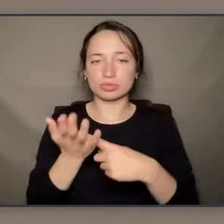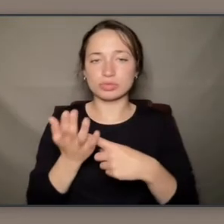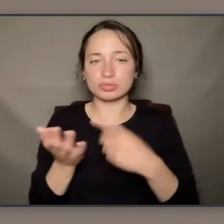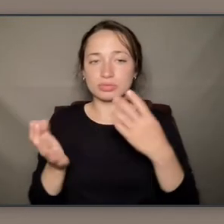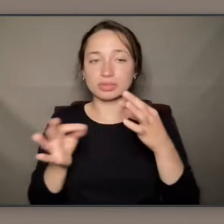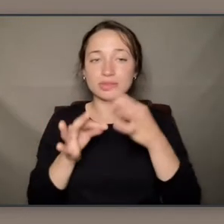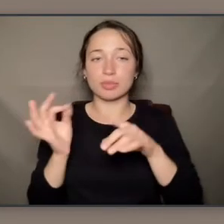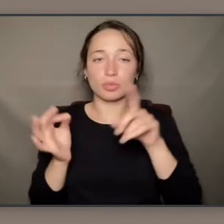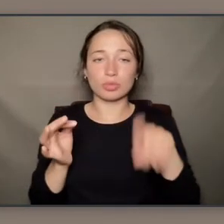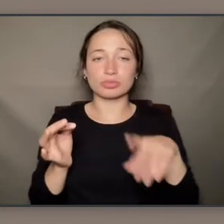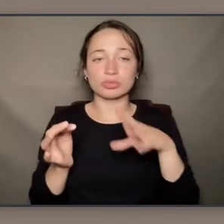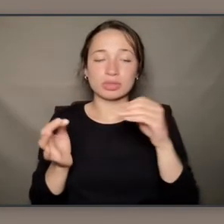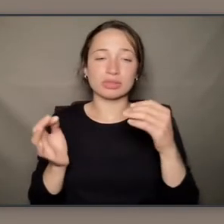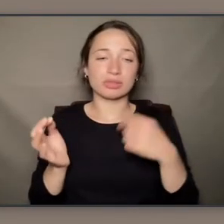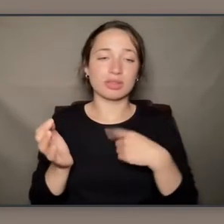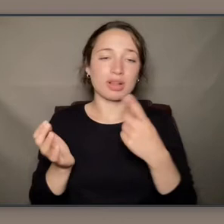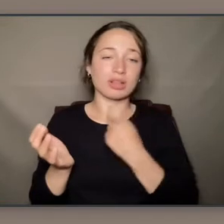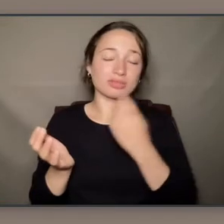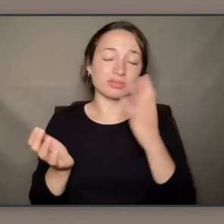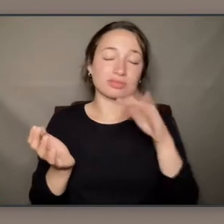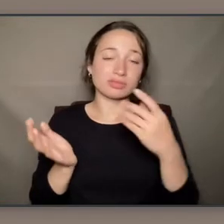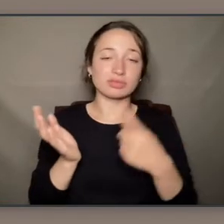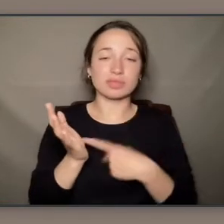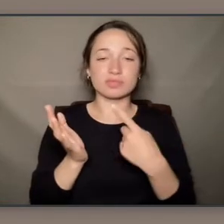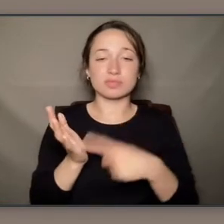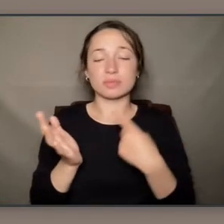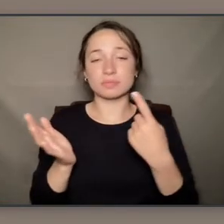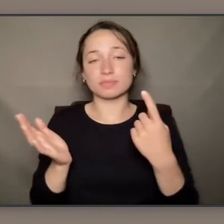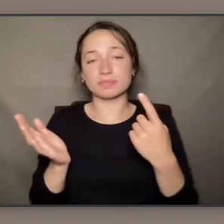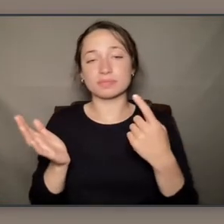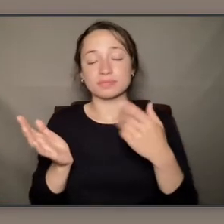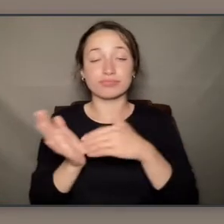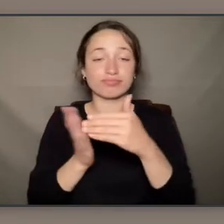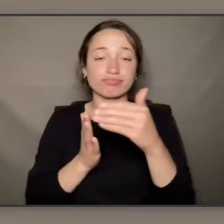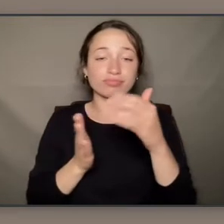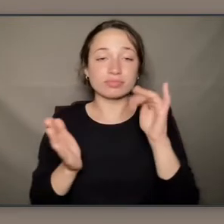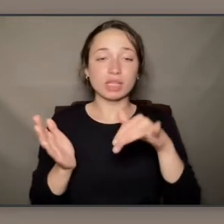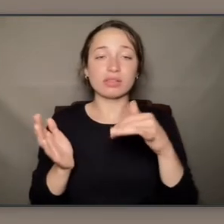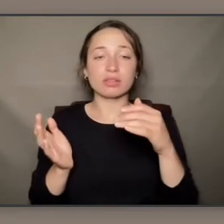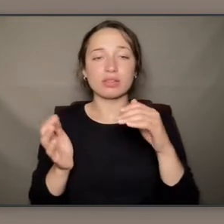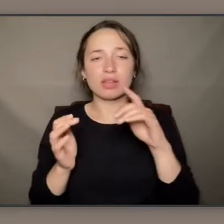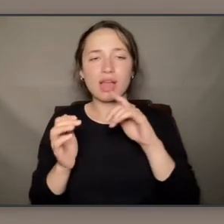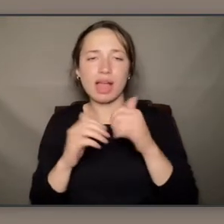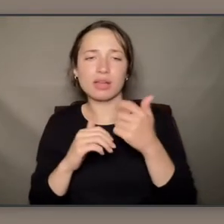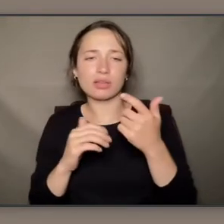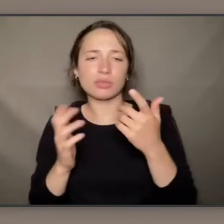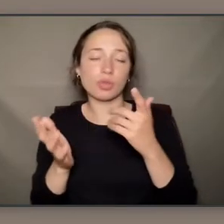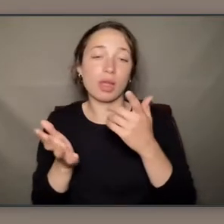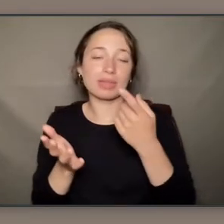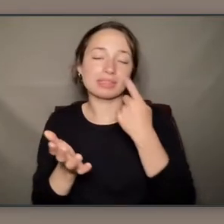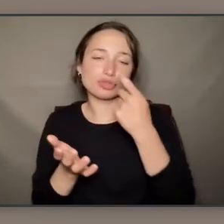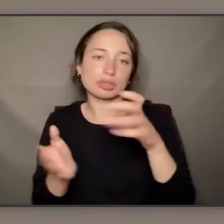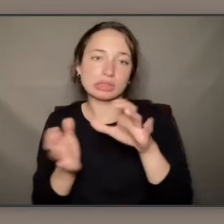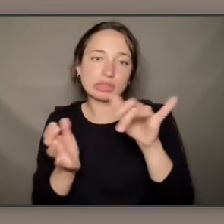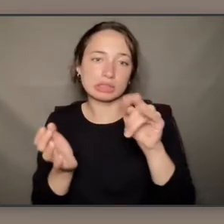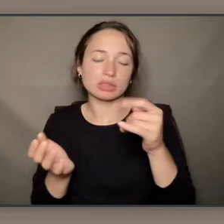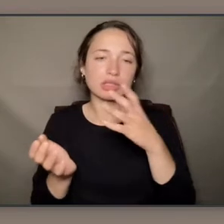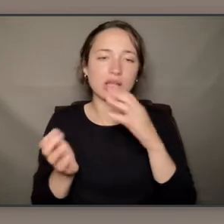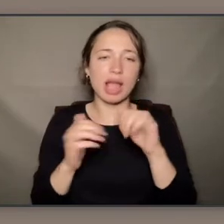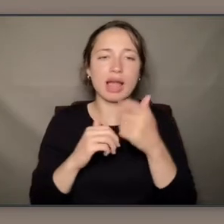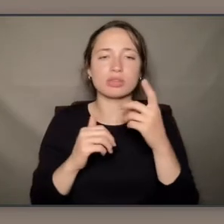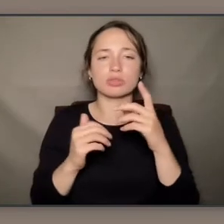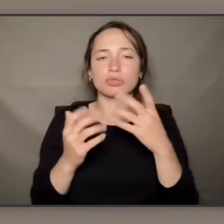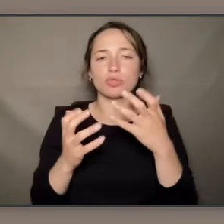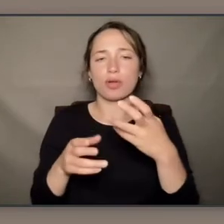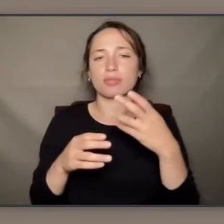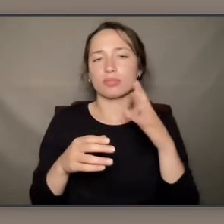course, a simple question, and I'm asked oftentimes, how do you want to be, I guess you just did it, how do you